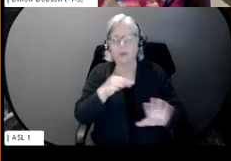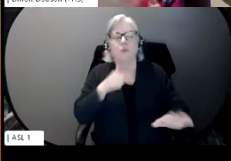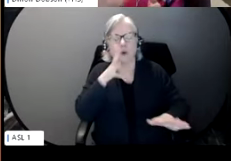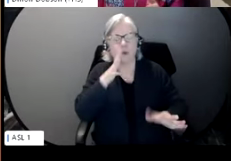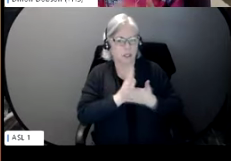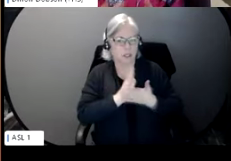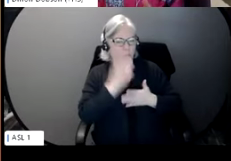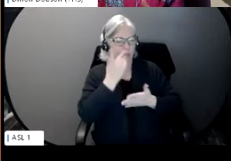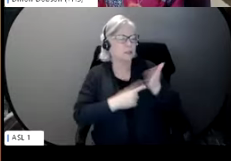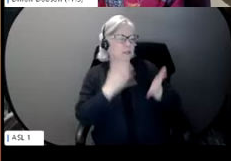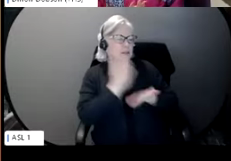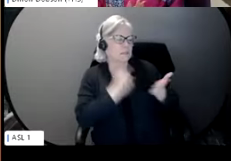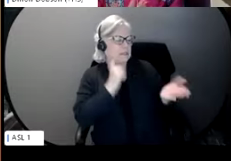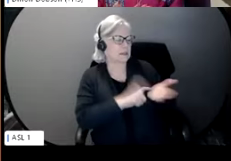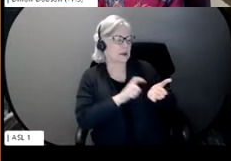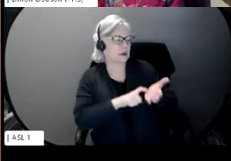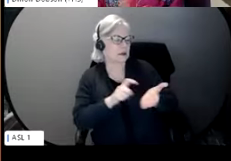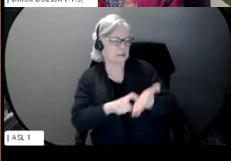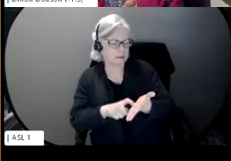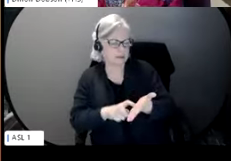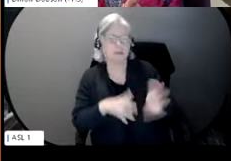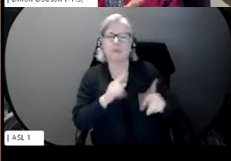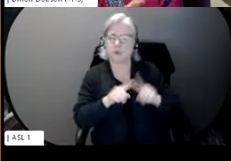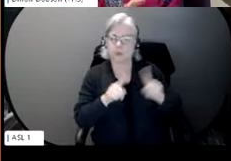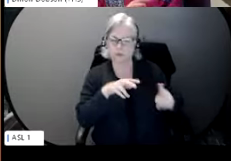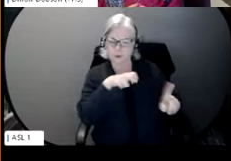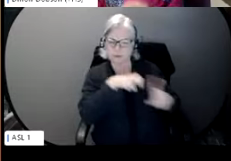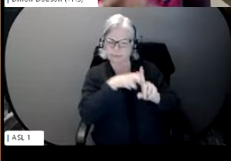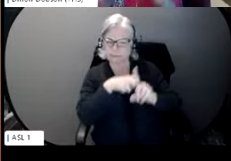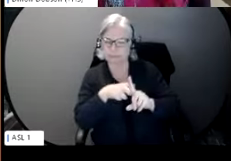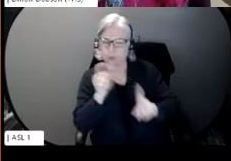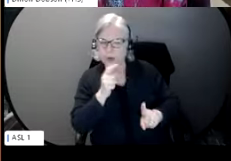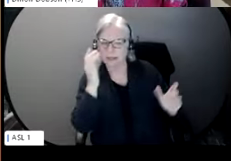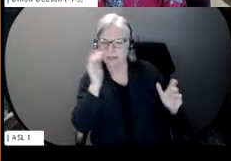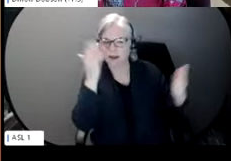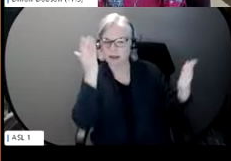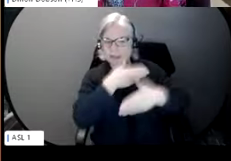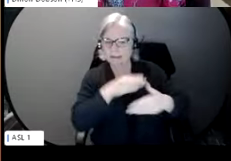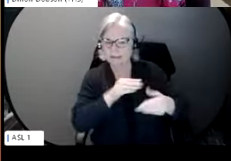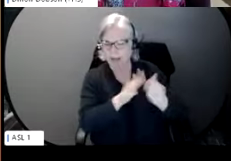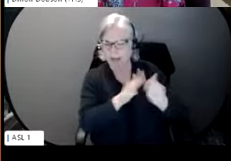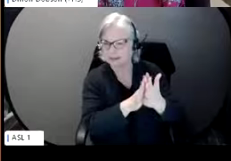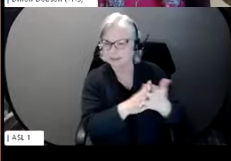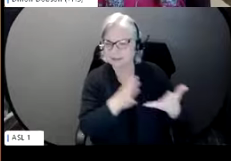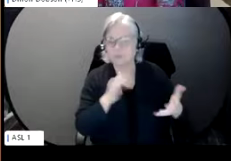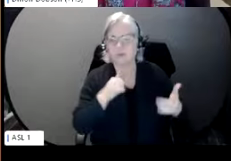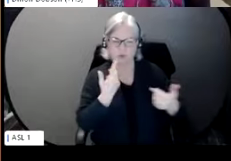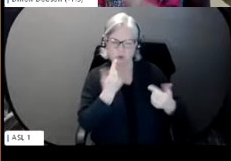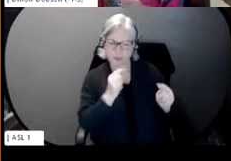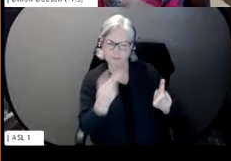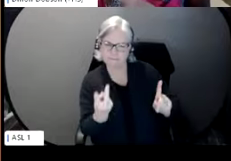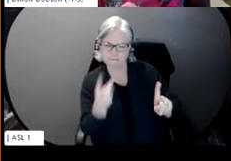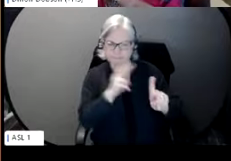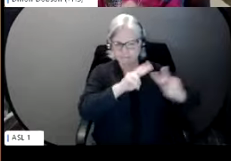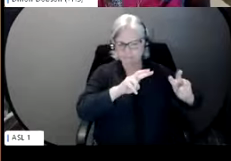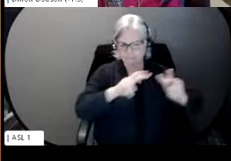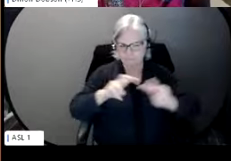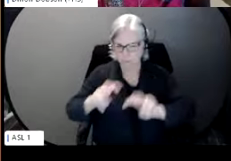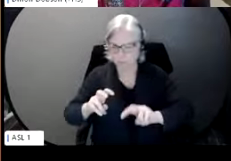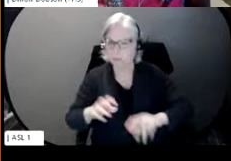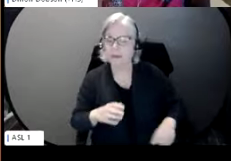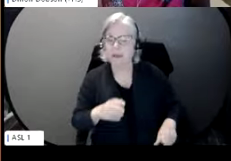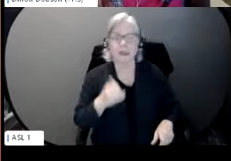but this can alert us to hidden violences in the home when we start to pay attention to those, sort of put on those glasses, if you will. And if we're ignoring animal